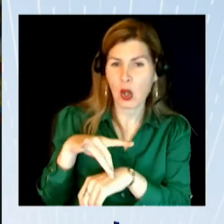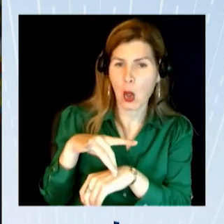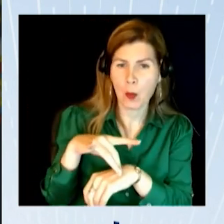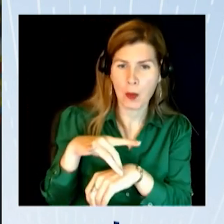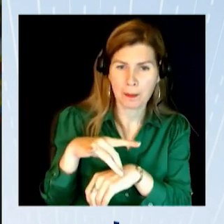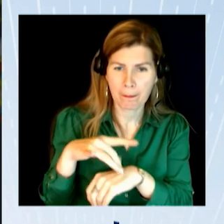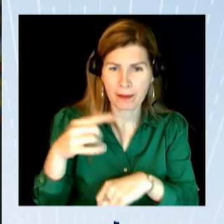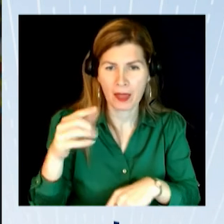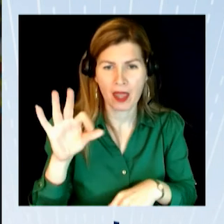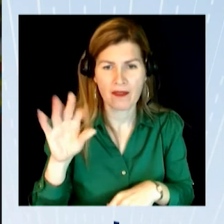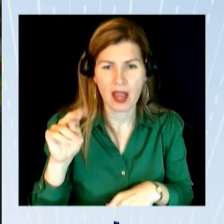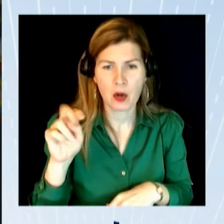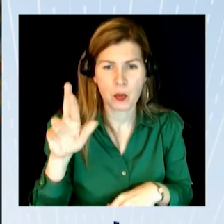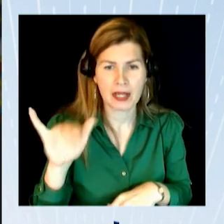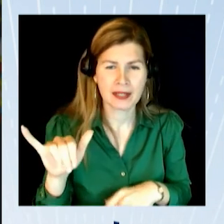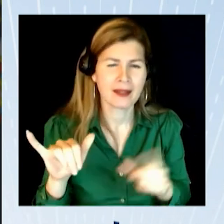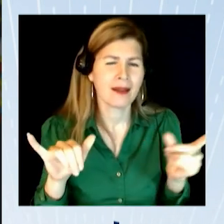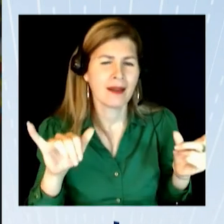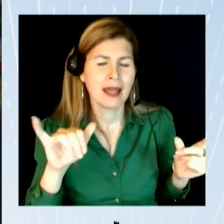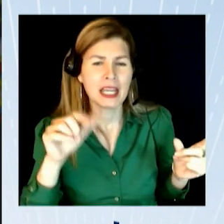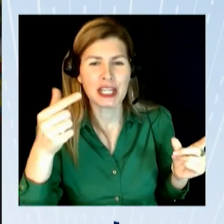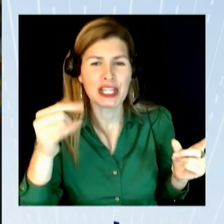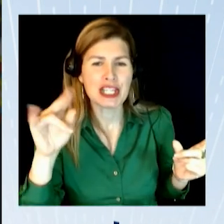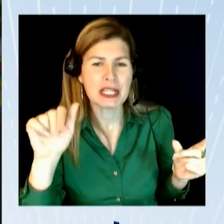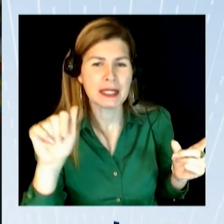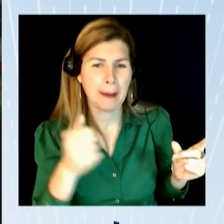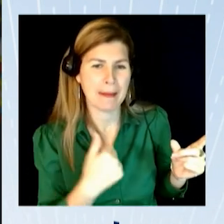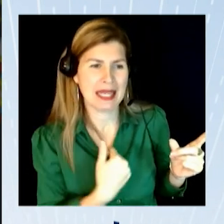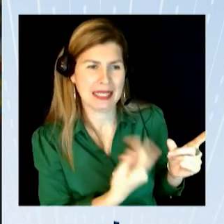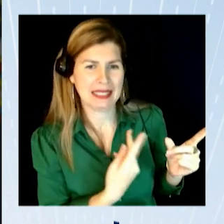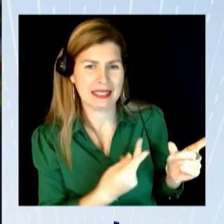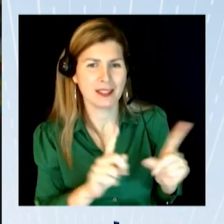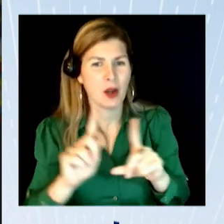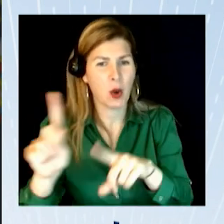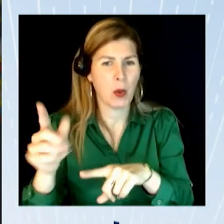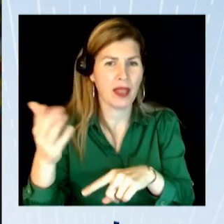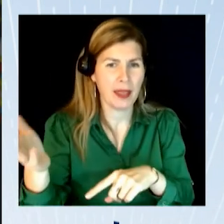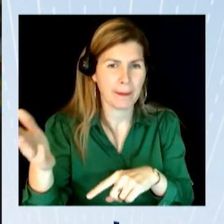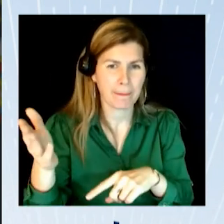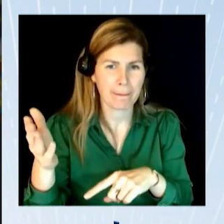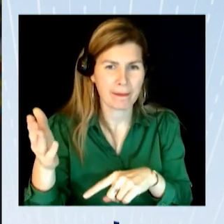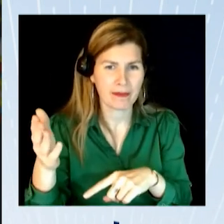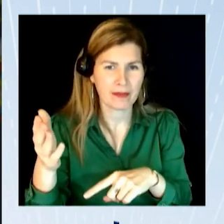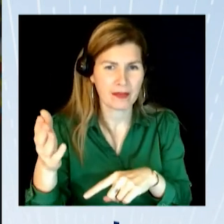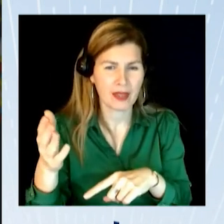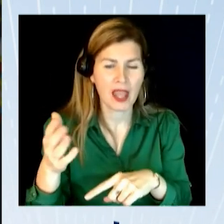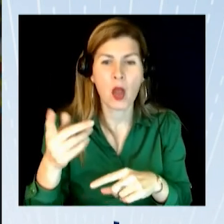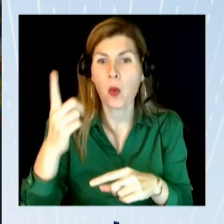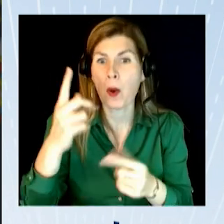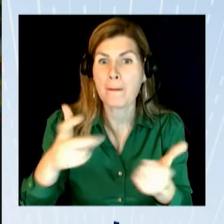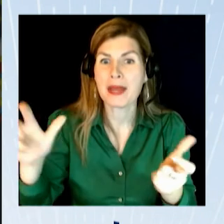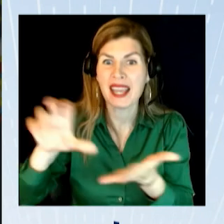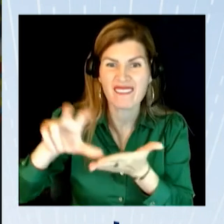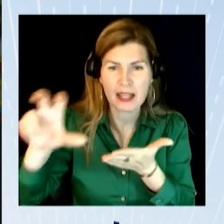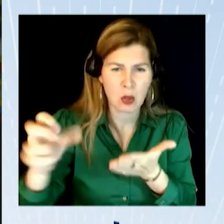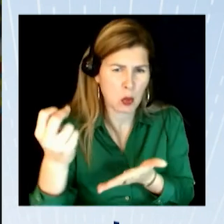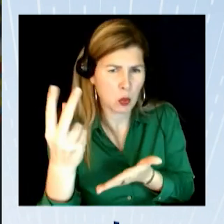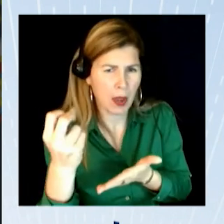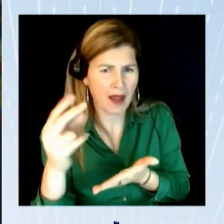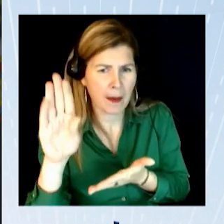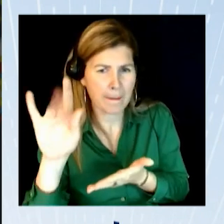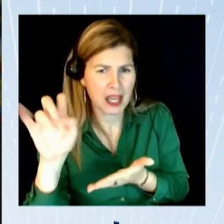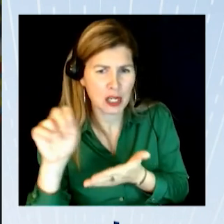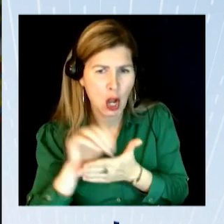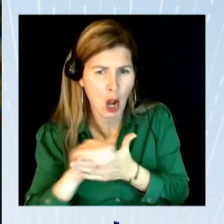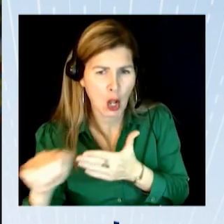Gina Raimondo, we were up there just a short time ago announcing a huge investment, almost $12 billion in state and